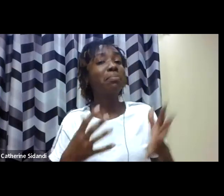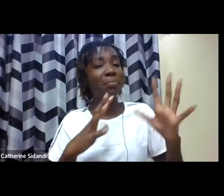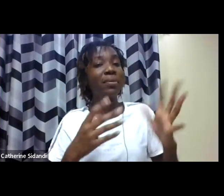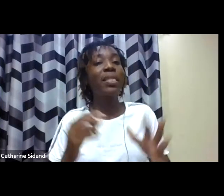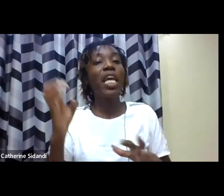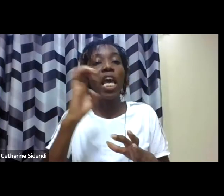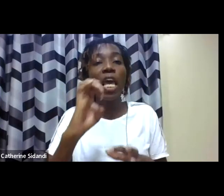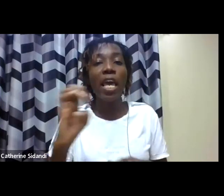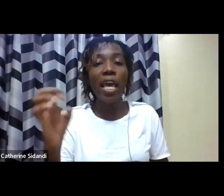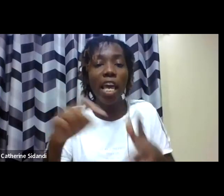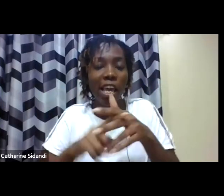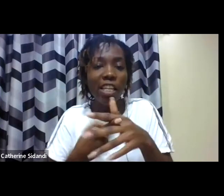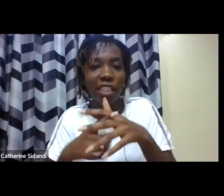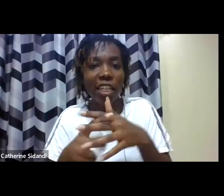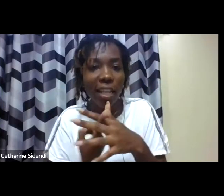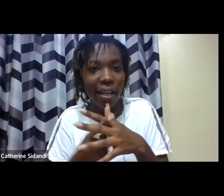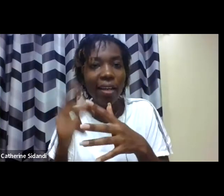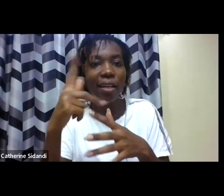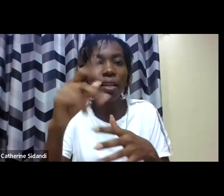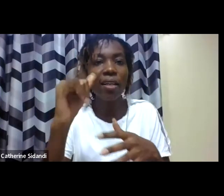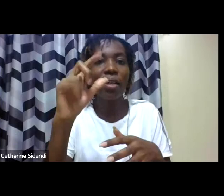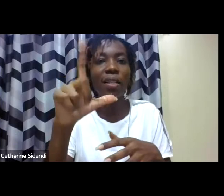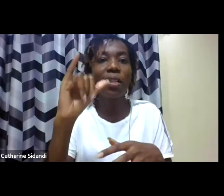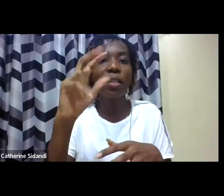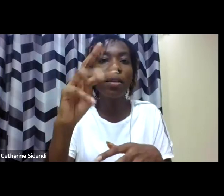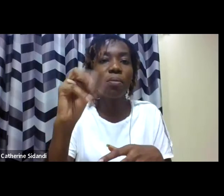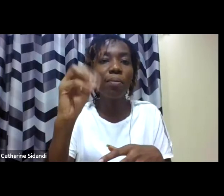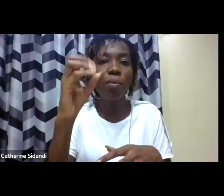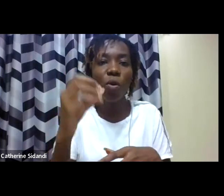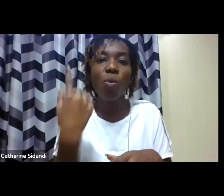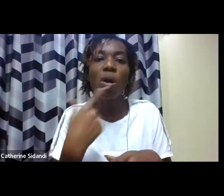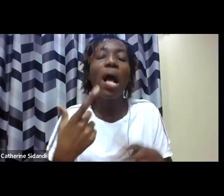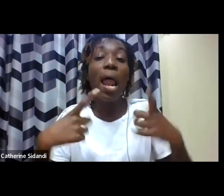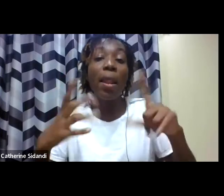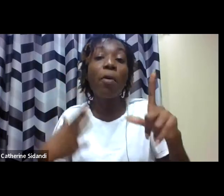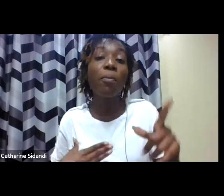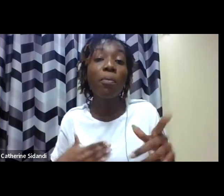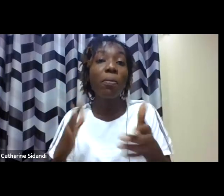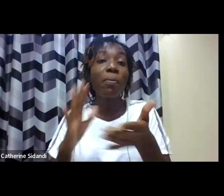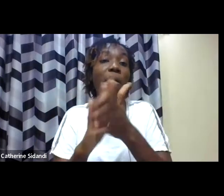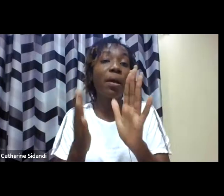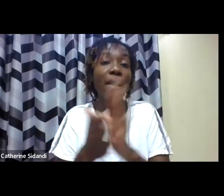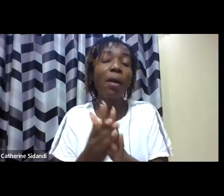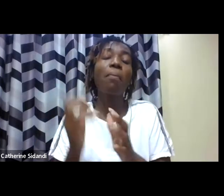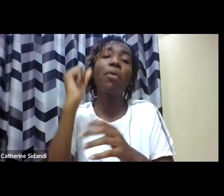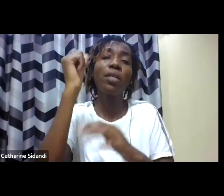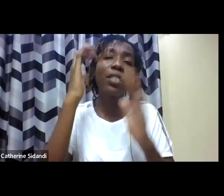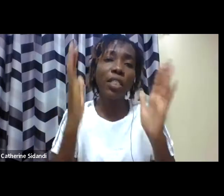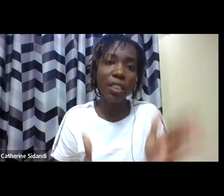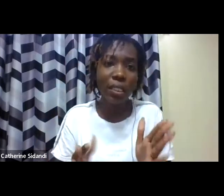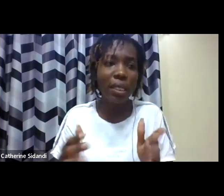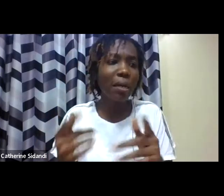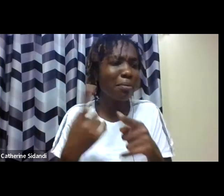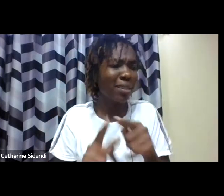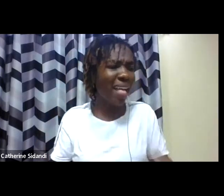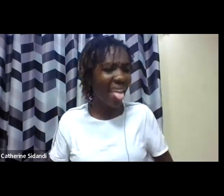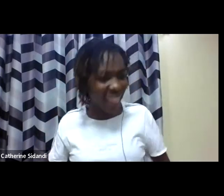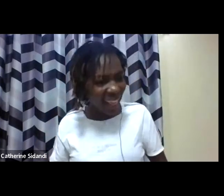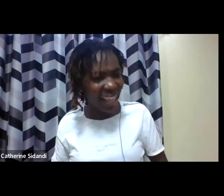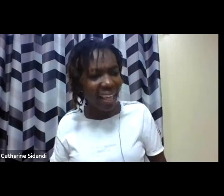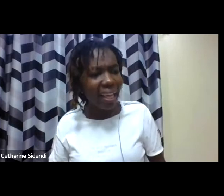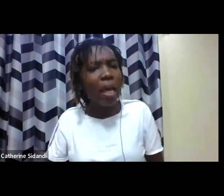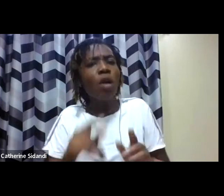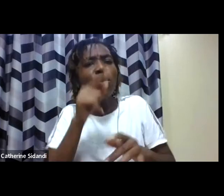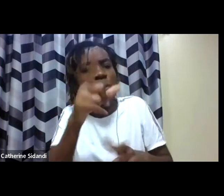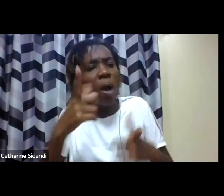Kilimo, who allowed me to go into politics despite being discouraged that how can you allow her to